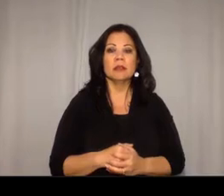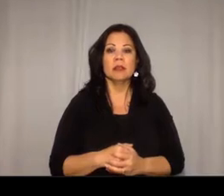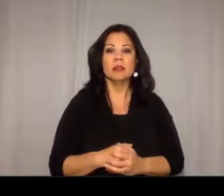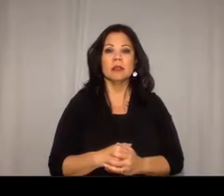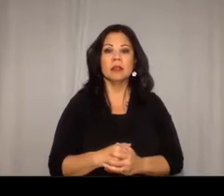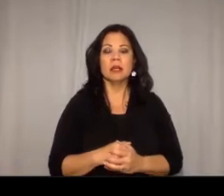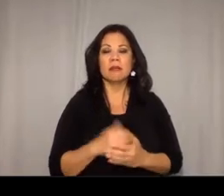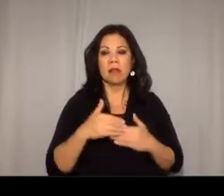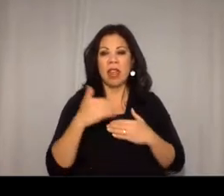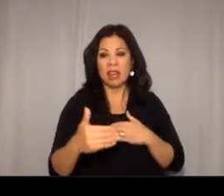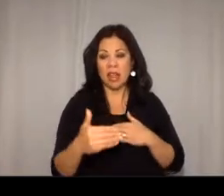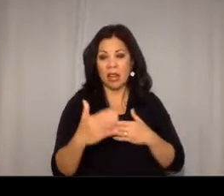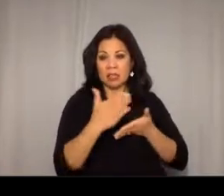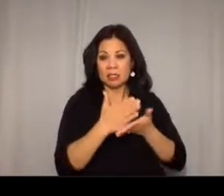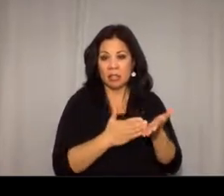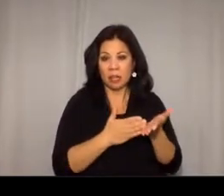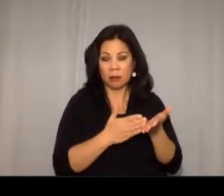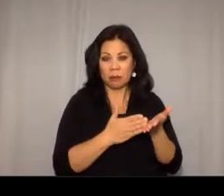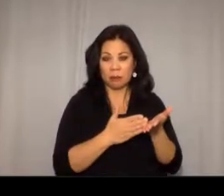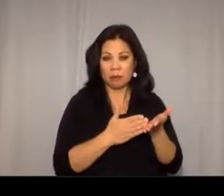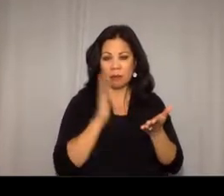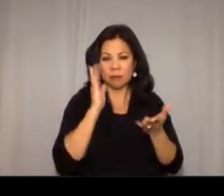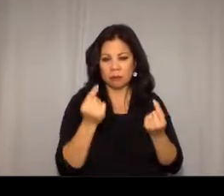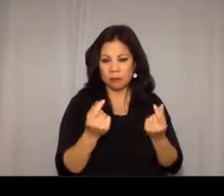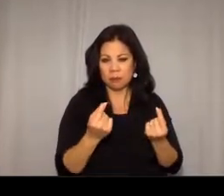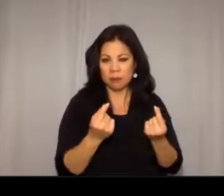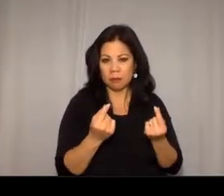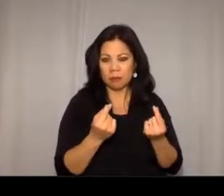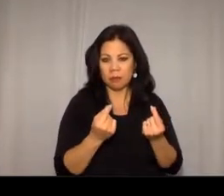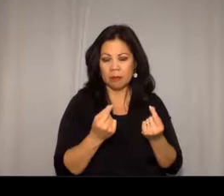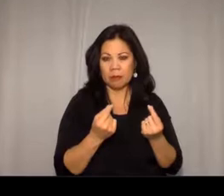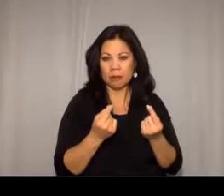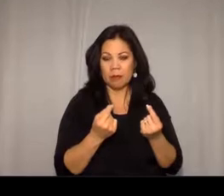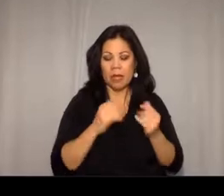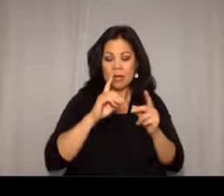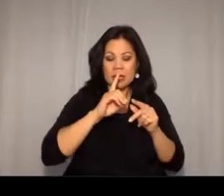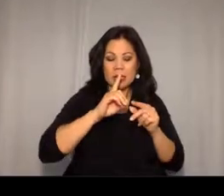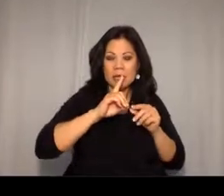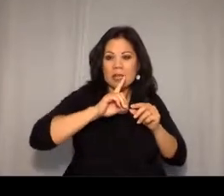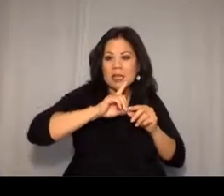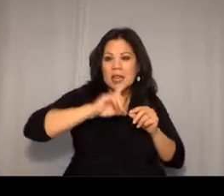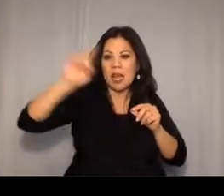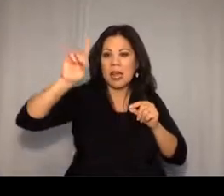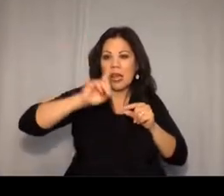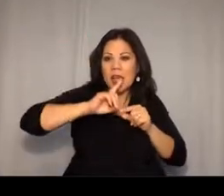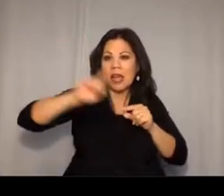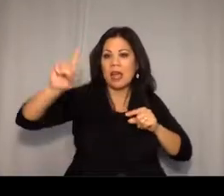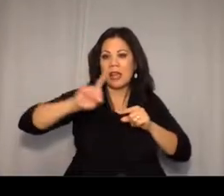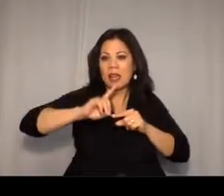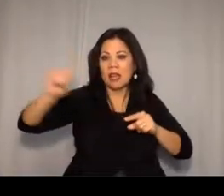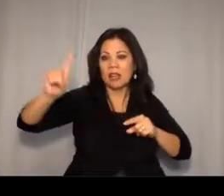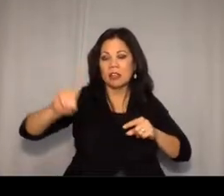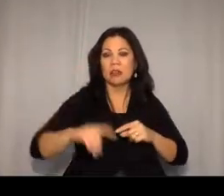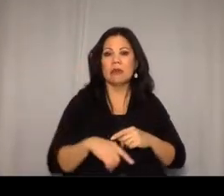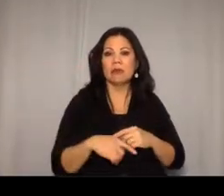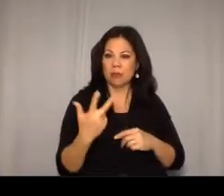three, we're going to simply add some diagonal lines, one, two,